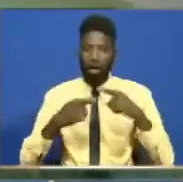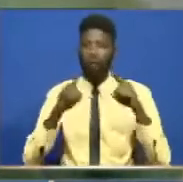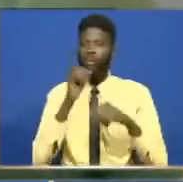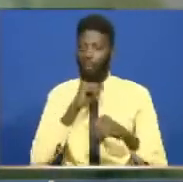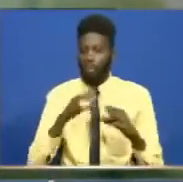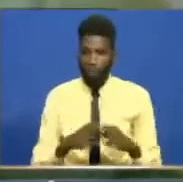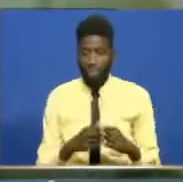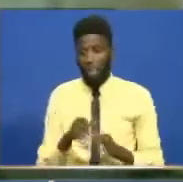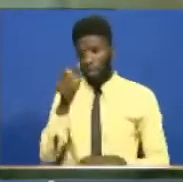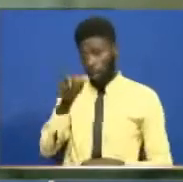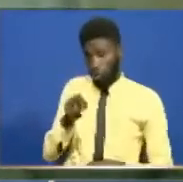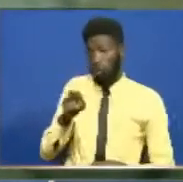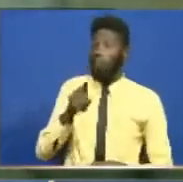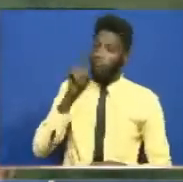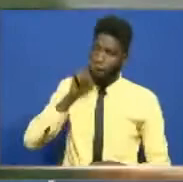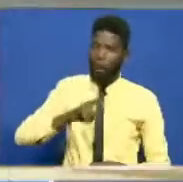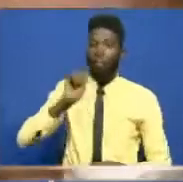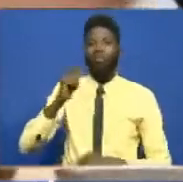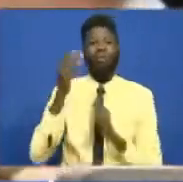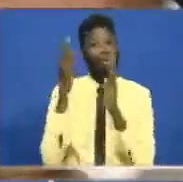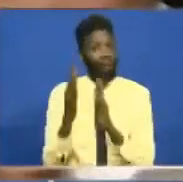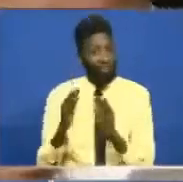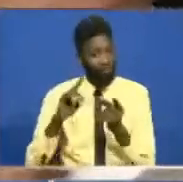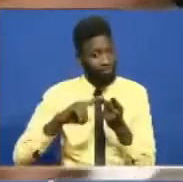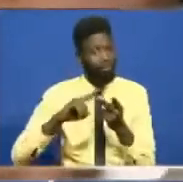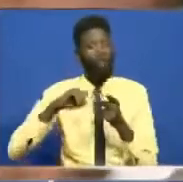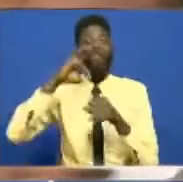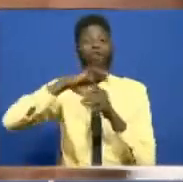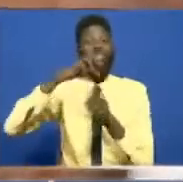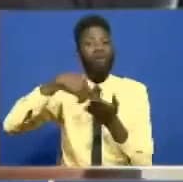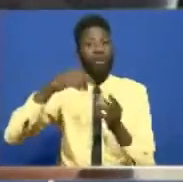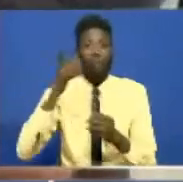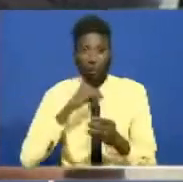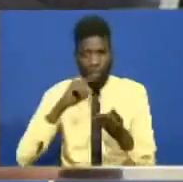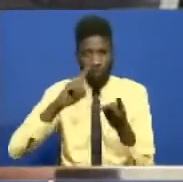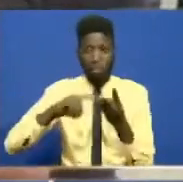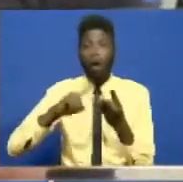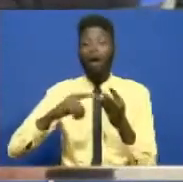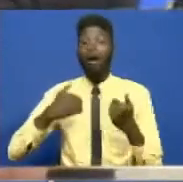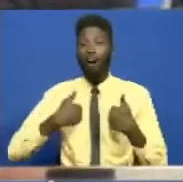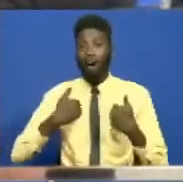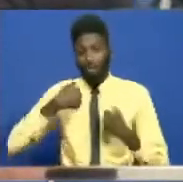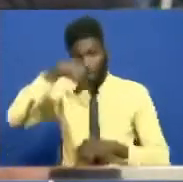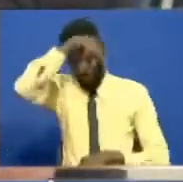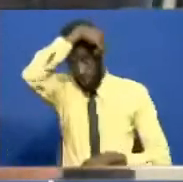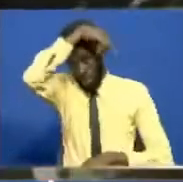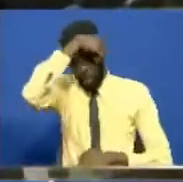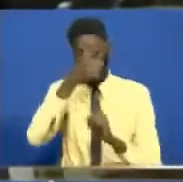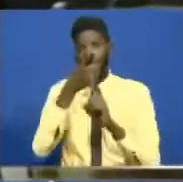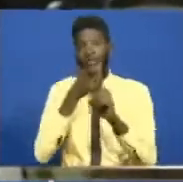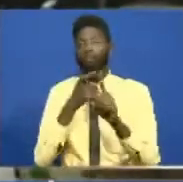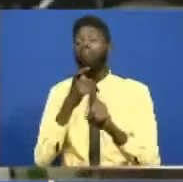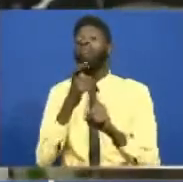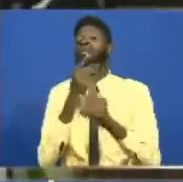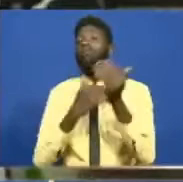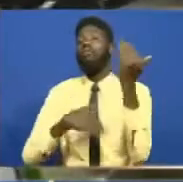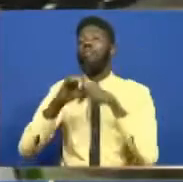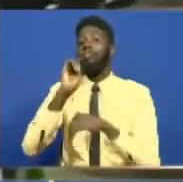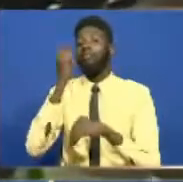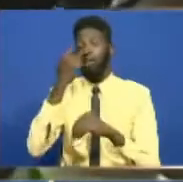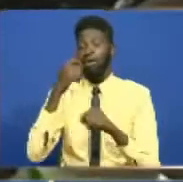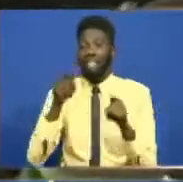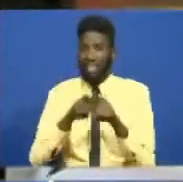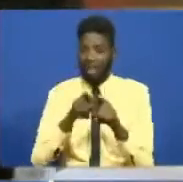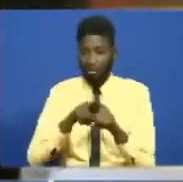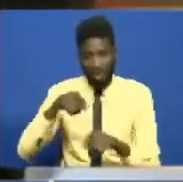eligible applicant must be a Kenyan citizen, a registered voter, a holder of a degree from a university recognized in Kenya, and be qualified to vie